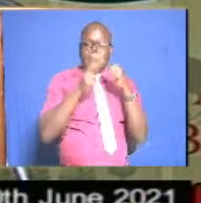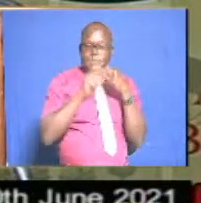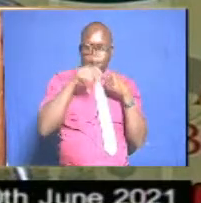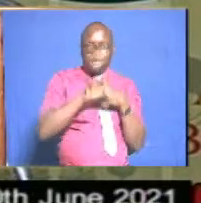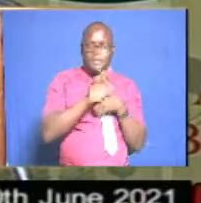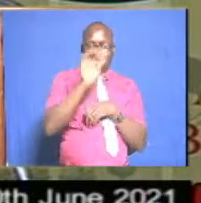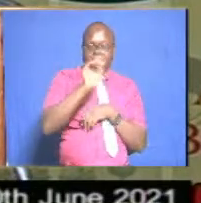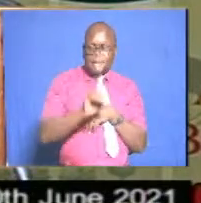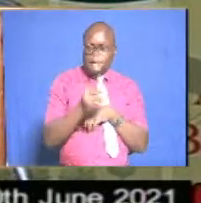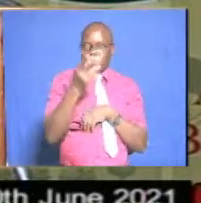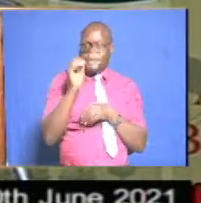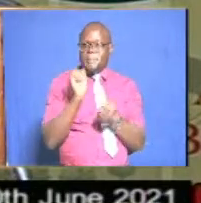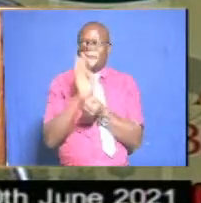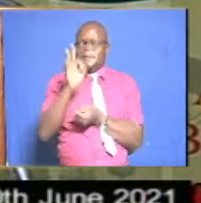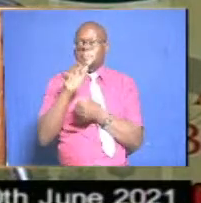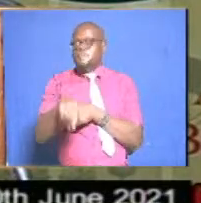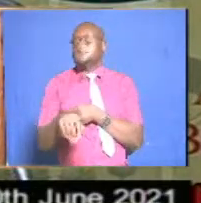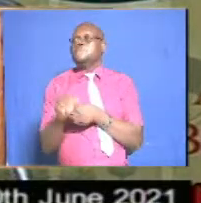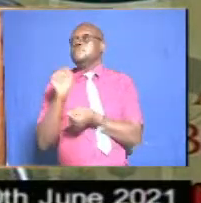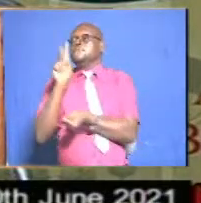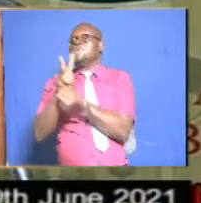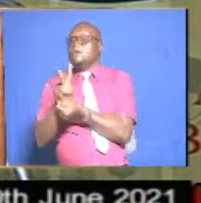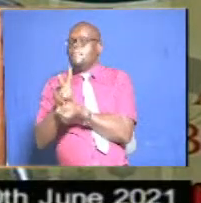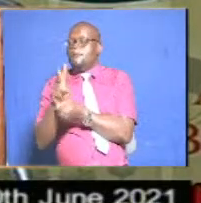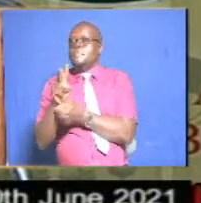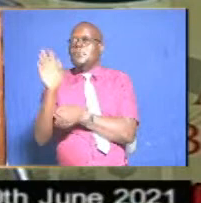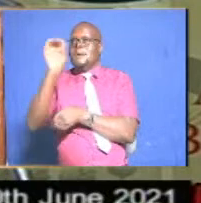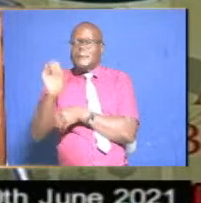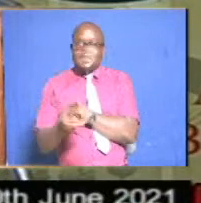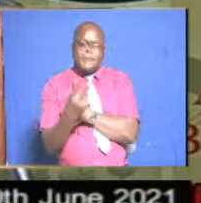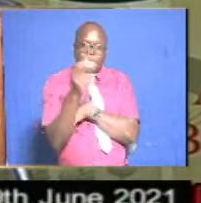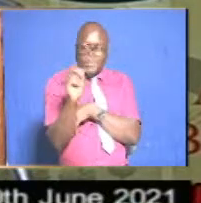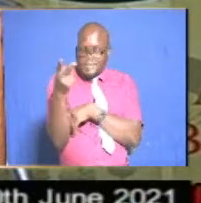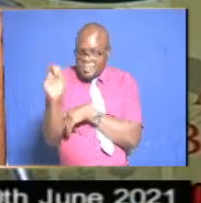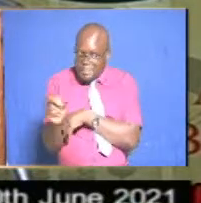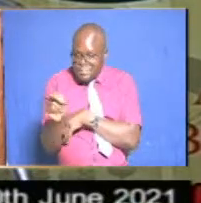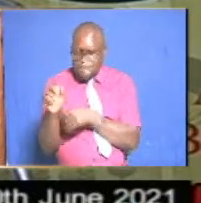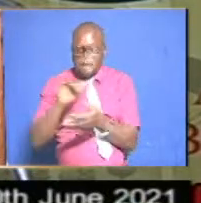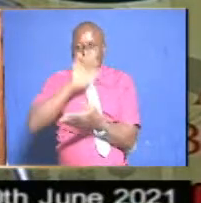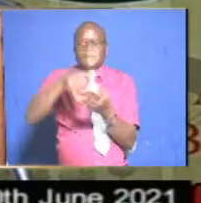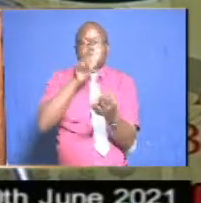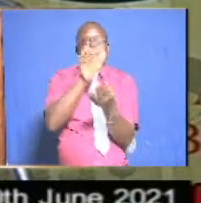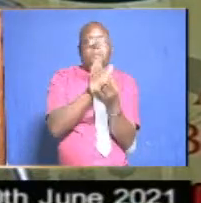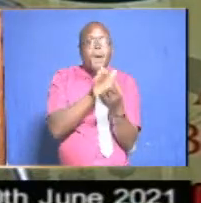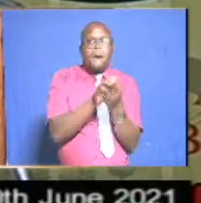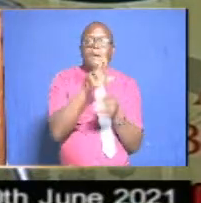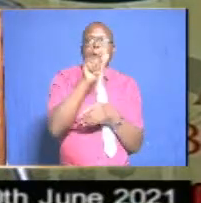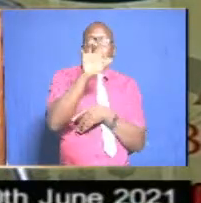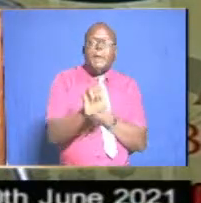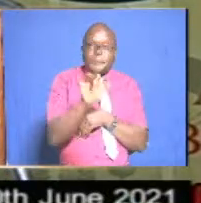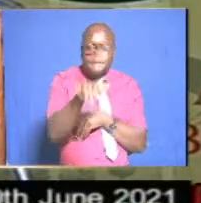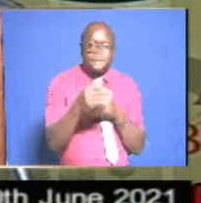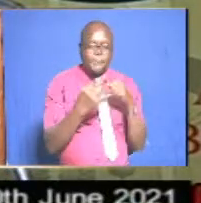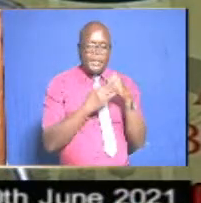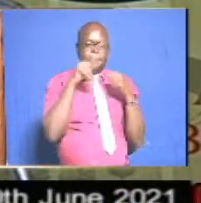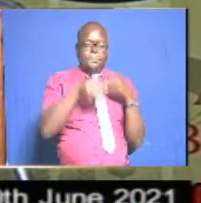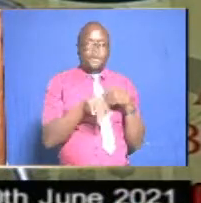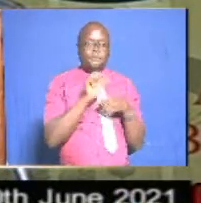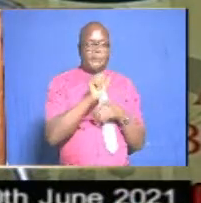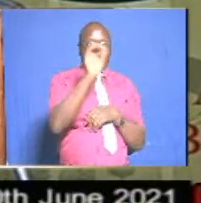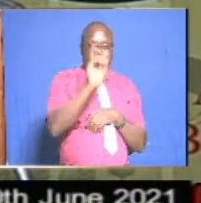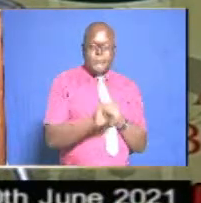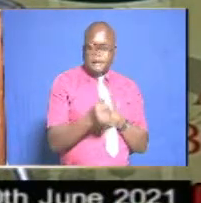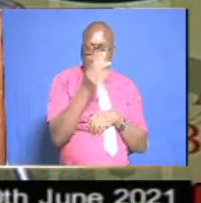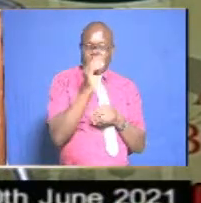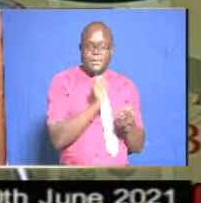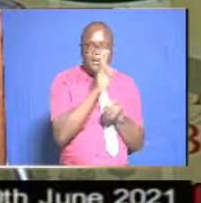in 2013 to 12% in 2020, while the central bank rate declined from 8.5% in